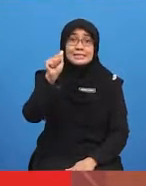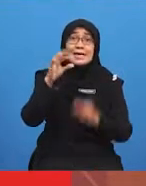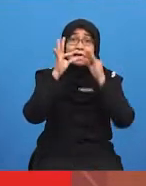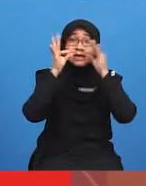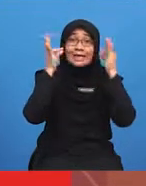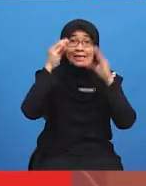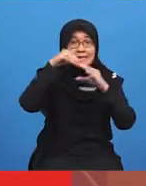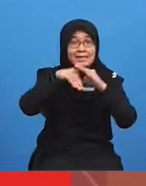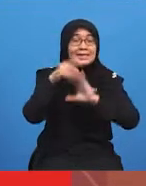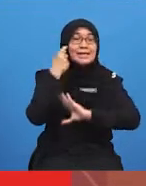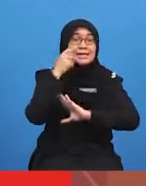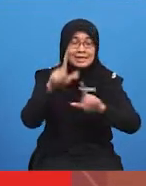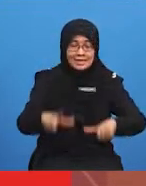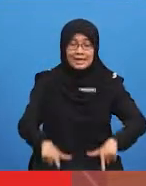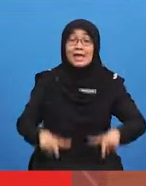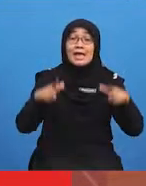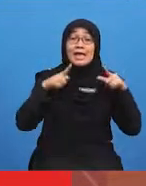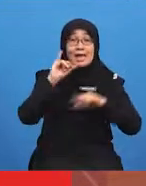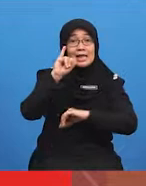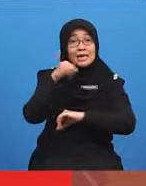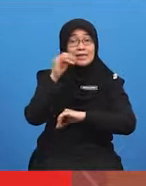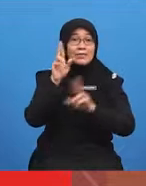There is a cat in the living room.